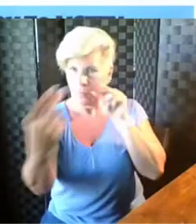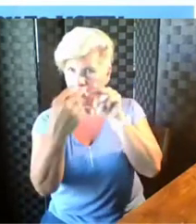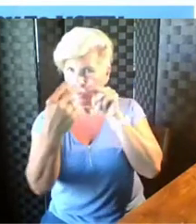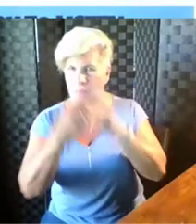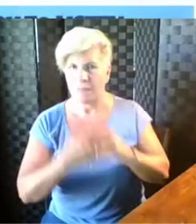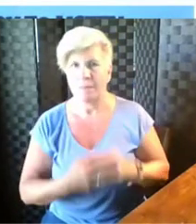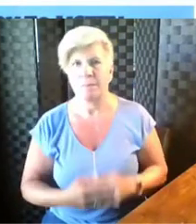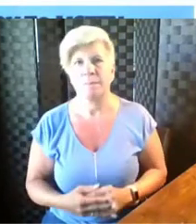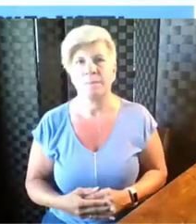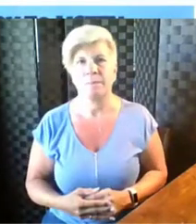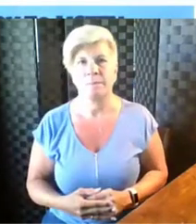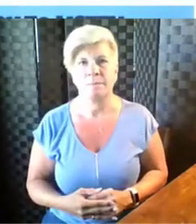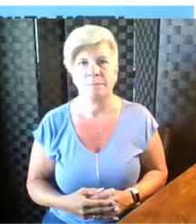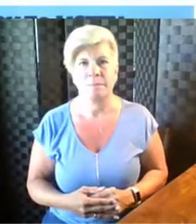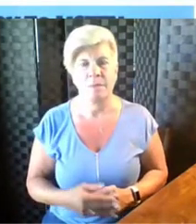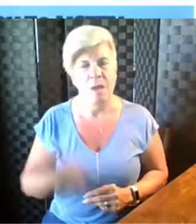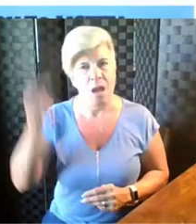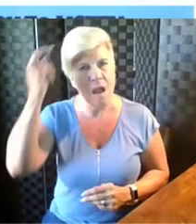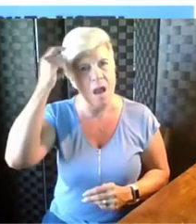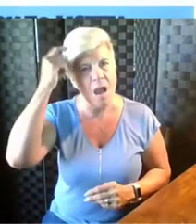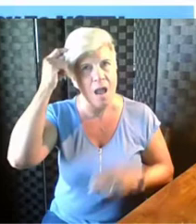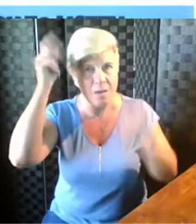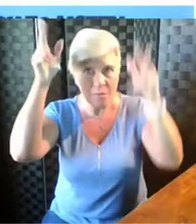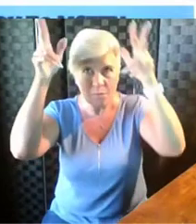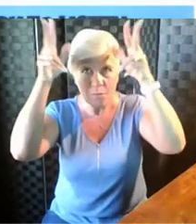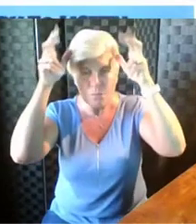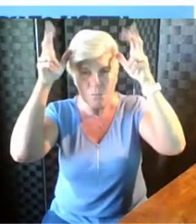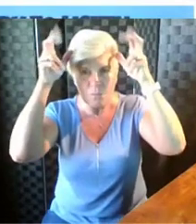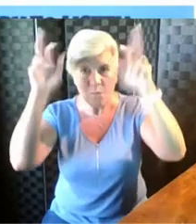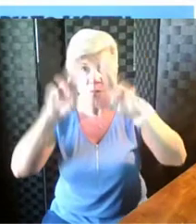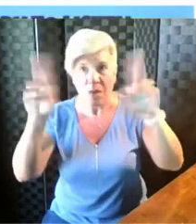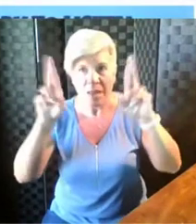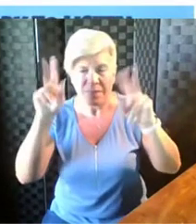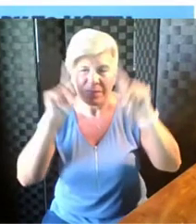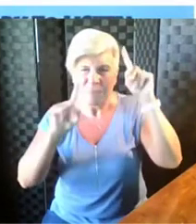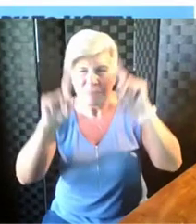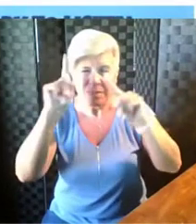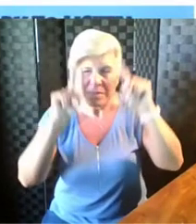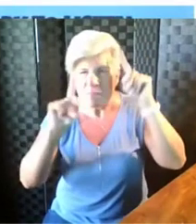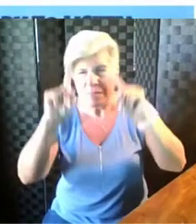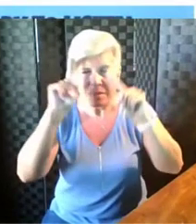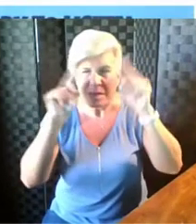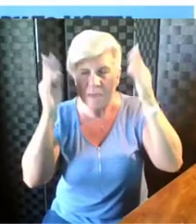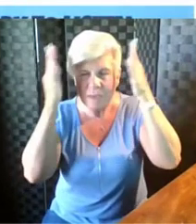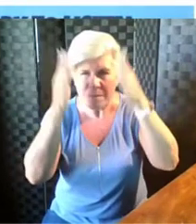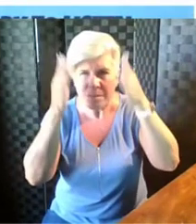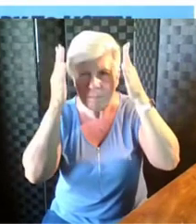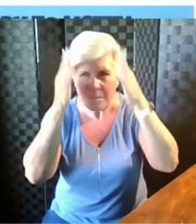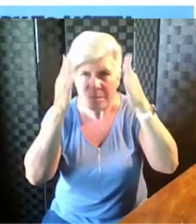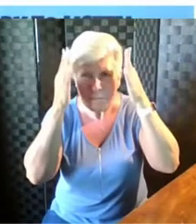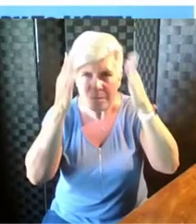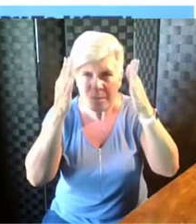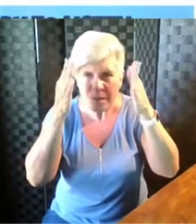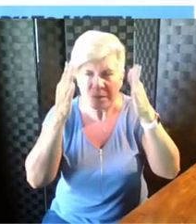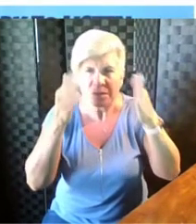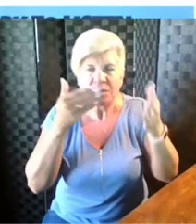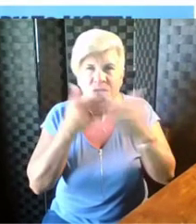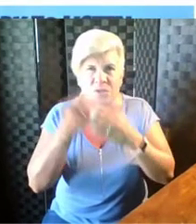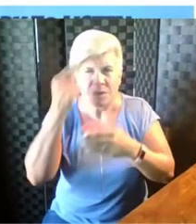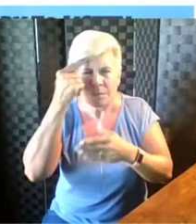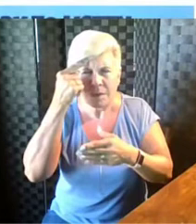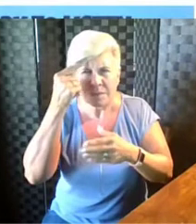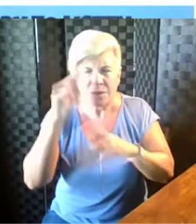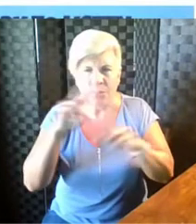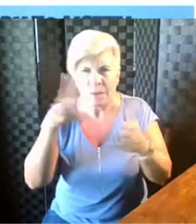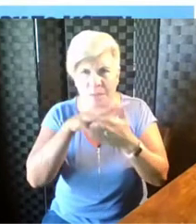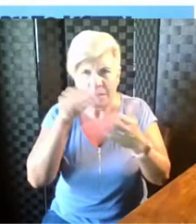you. We are ready to listen with our brain, so we're going to think about what's being said, really have that great mindset so we can